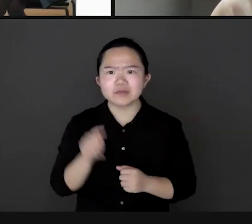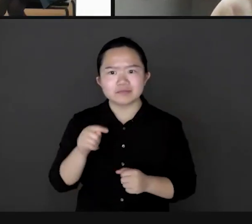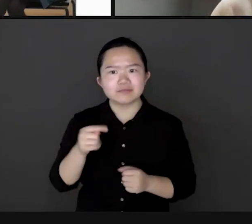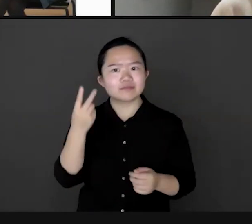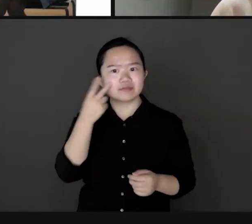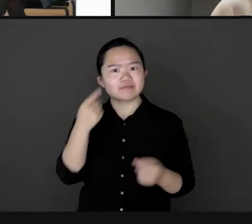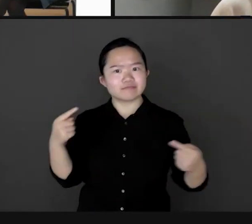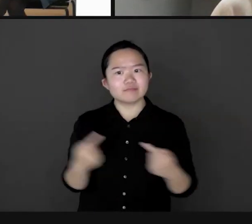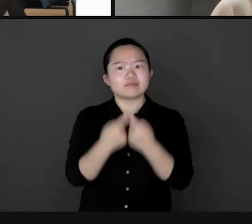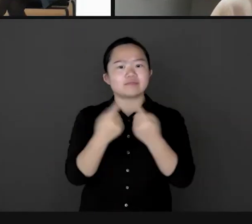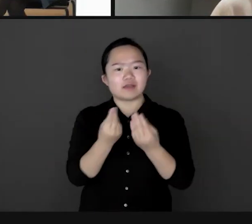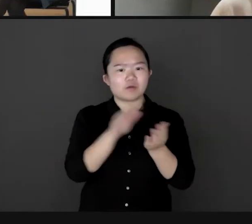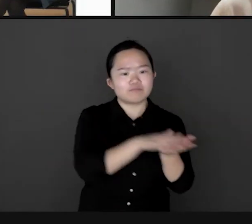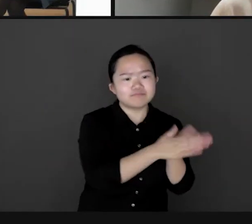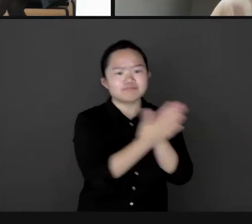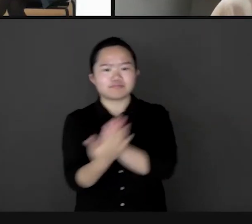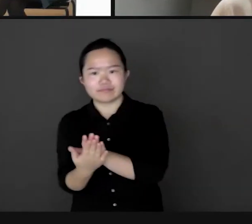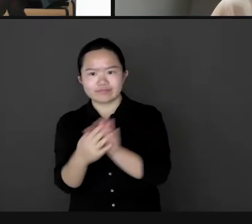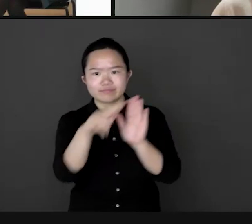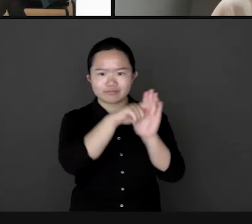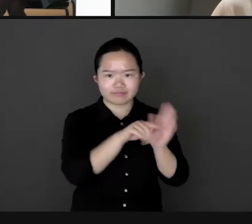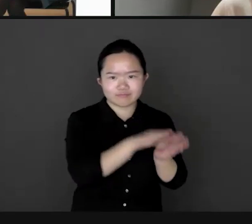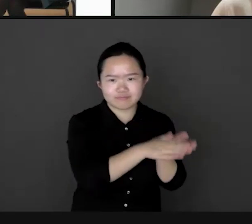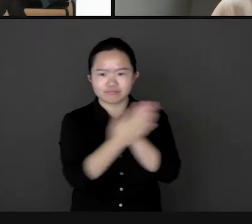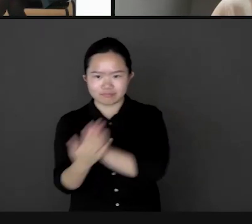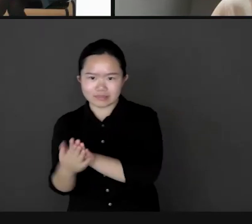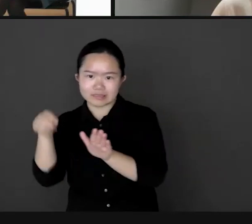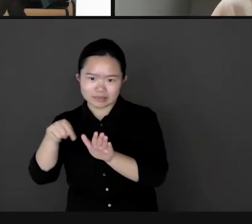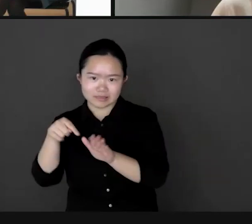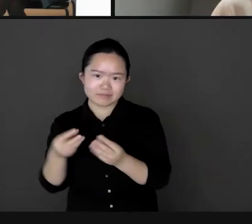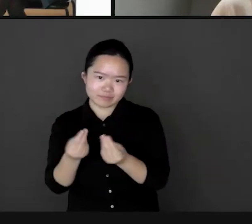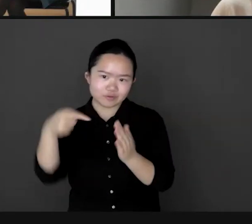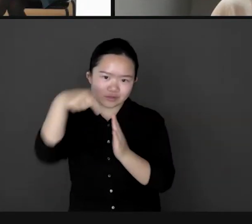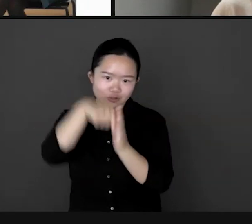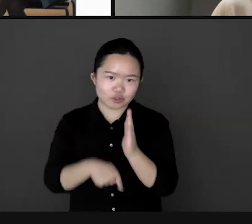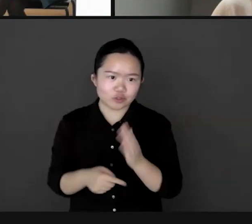more about some initiatives that are, how much time do I have? Do I have till